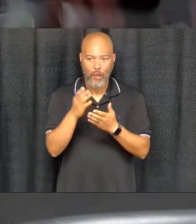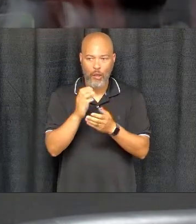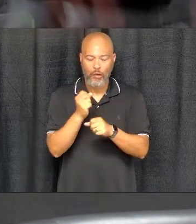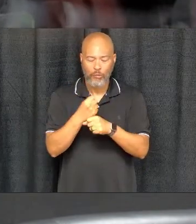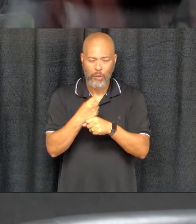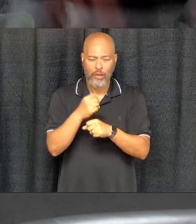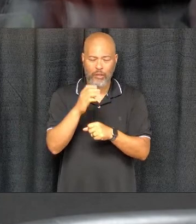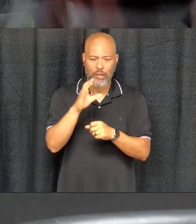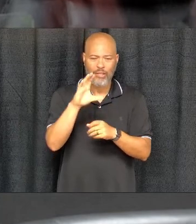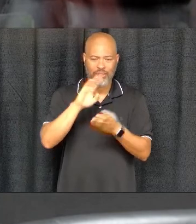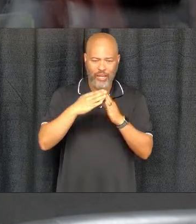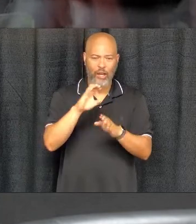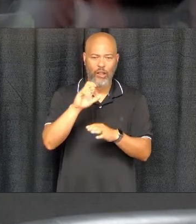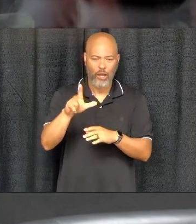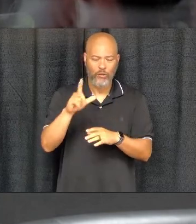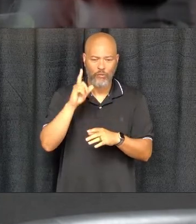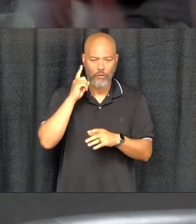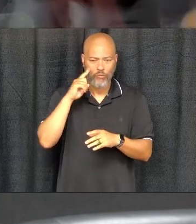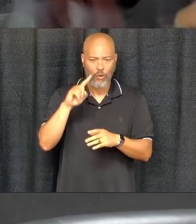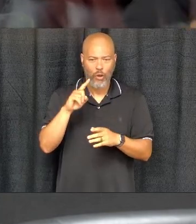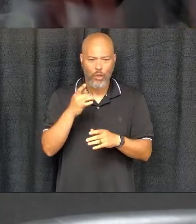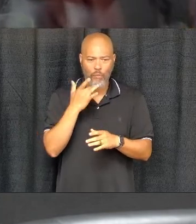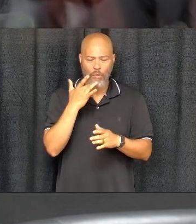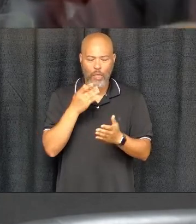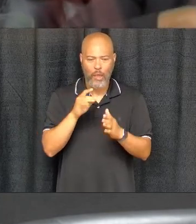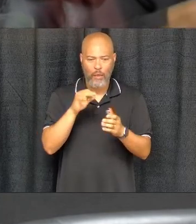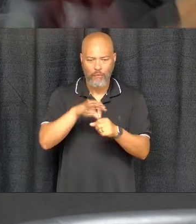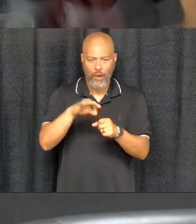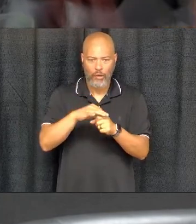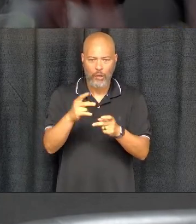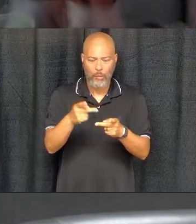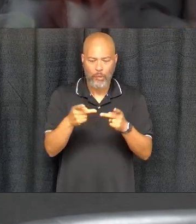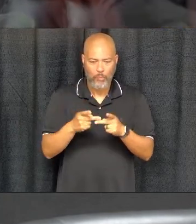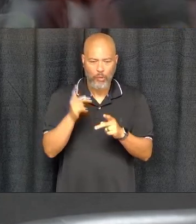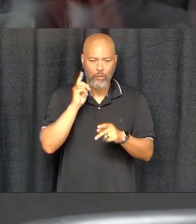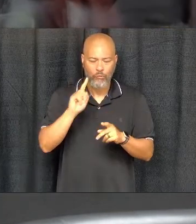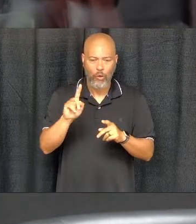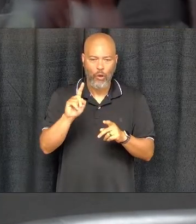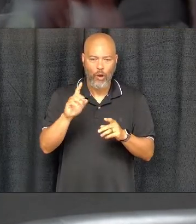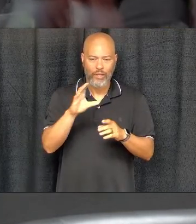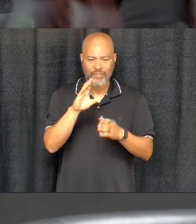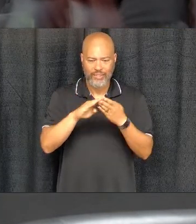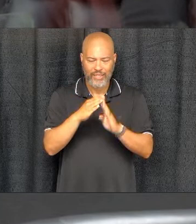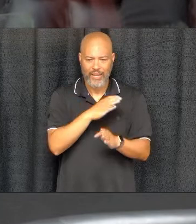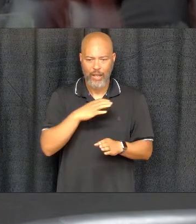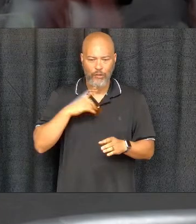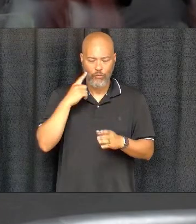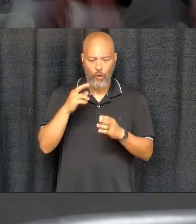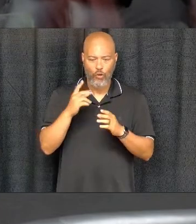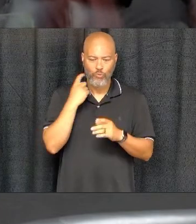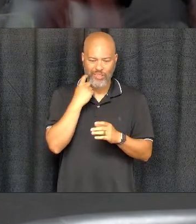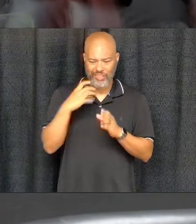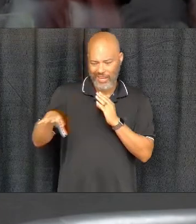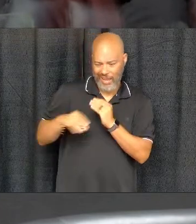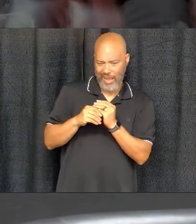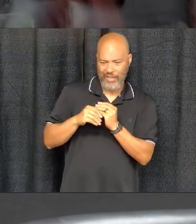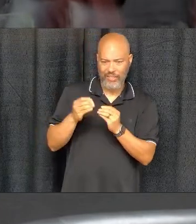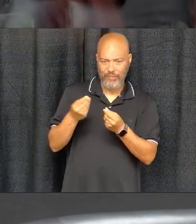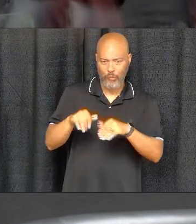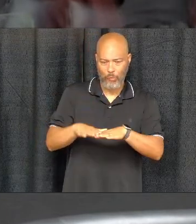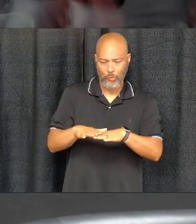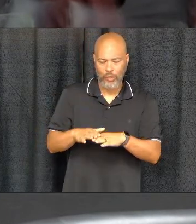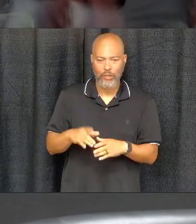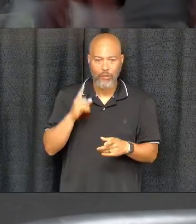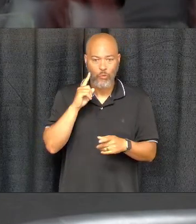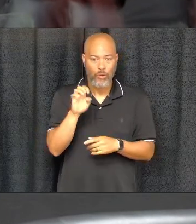of Clarksville for the purpose of electing persons for the office of city council member for recently annexed territories.